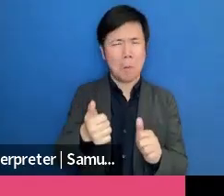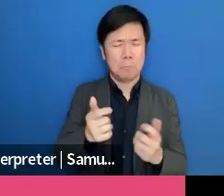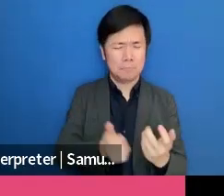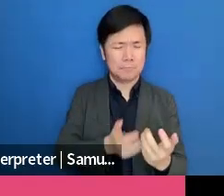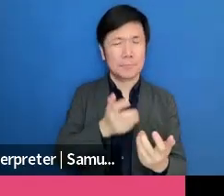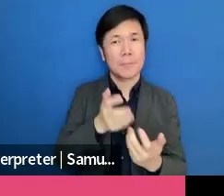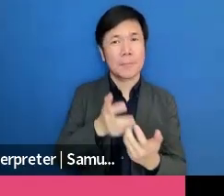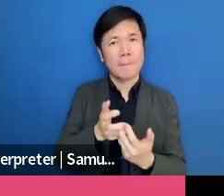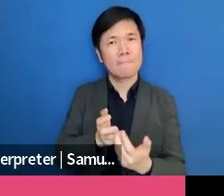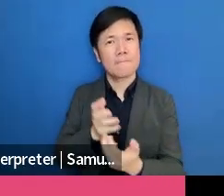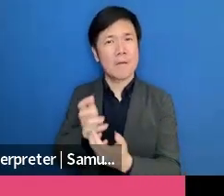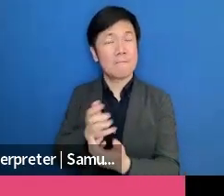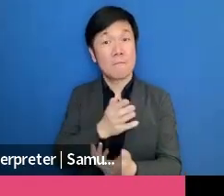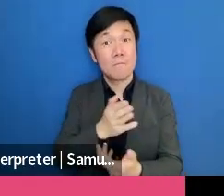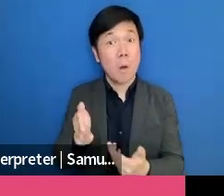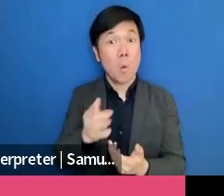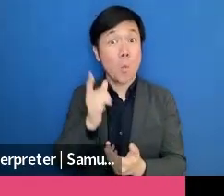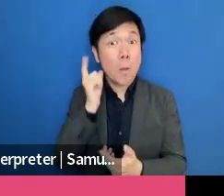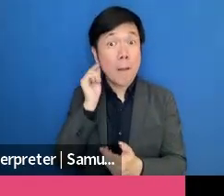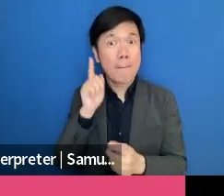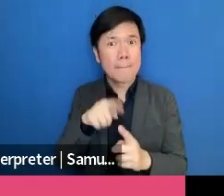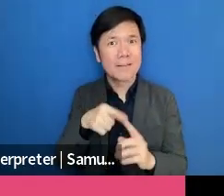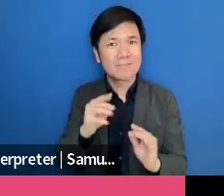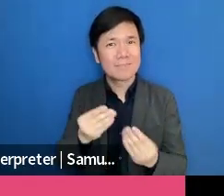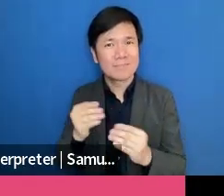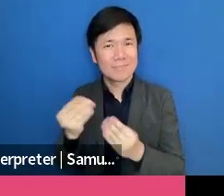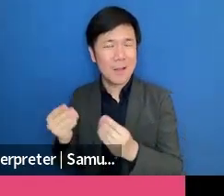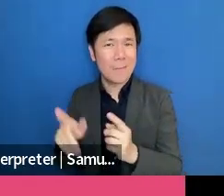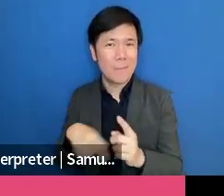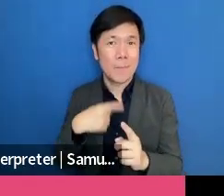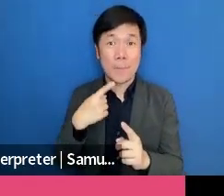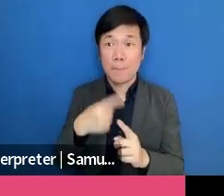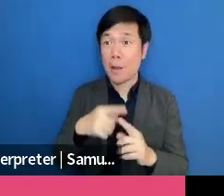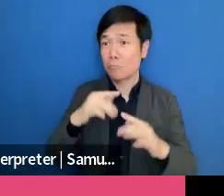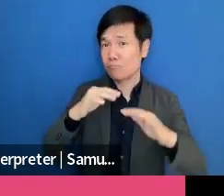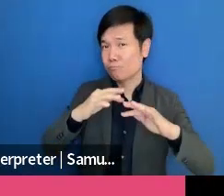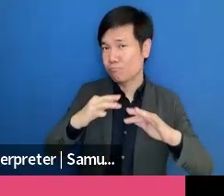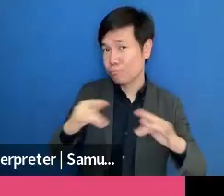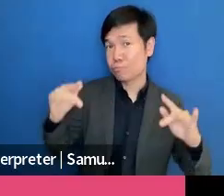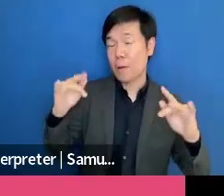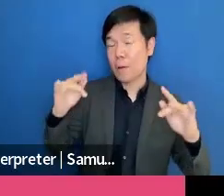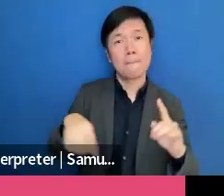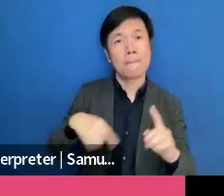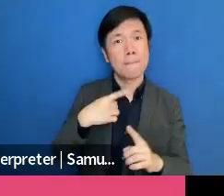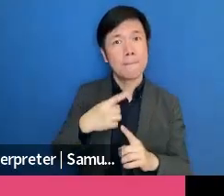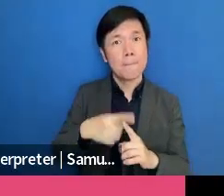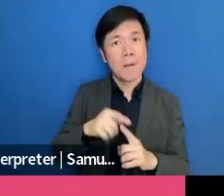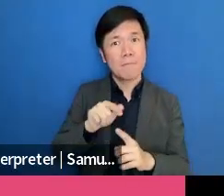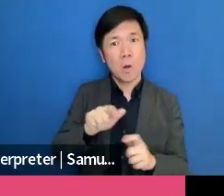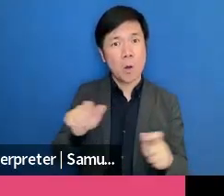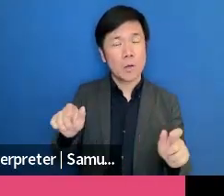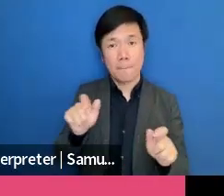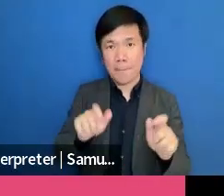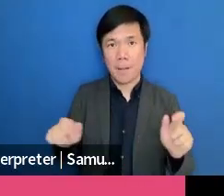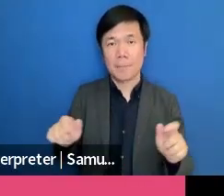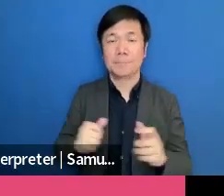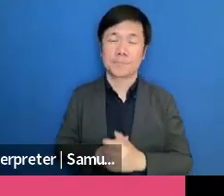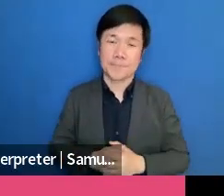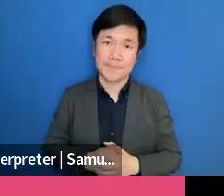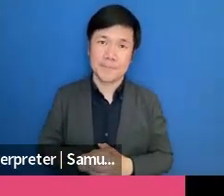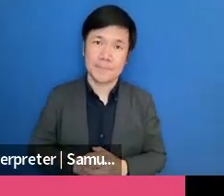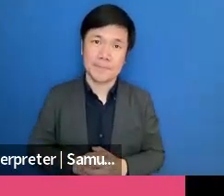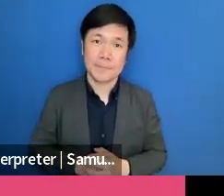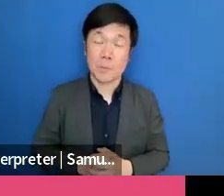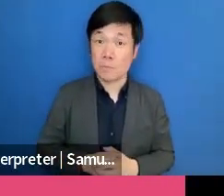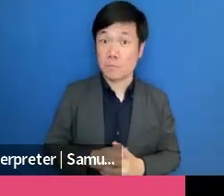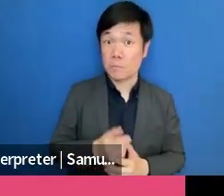the voices of women and girls in all their diversity, or centering the rights holders that we serve. Now, if you